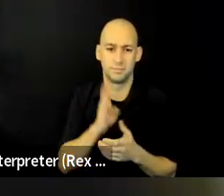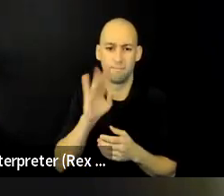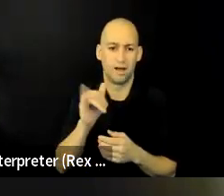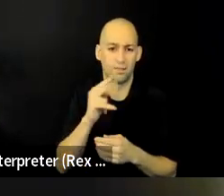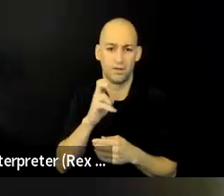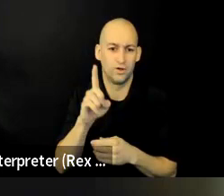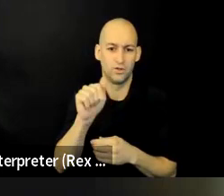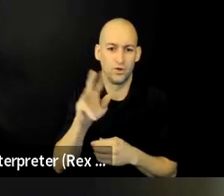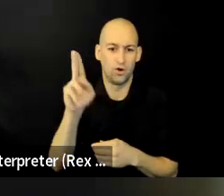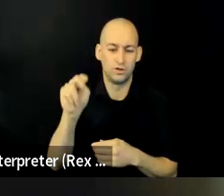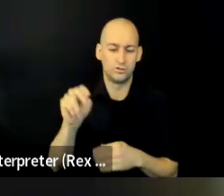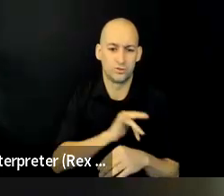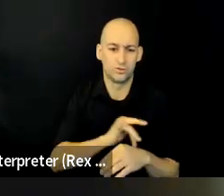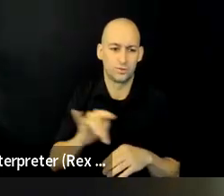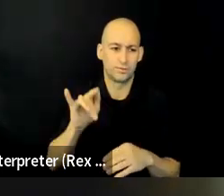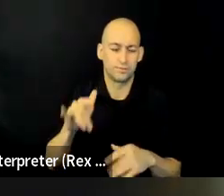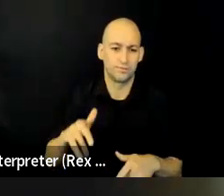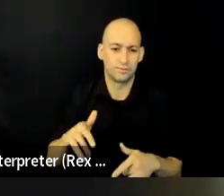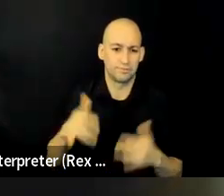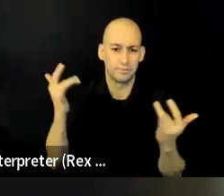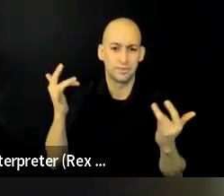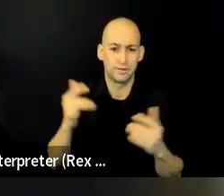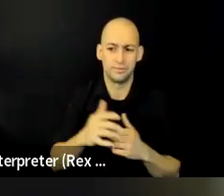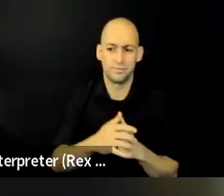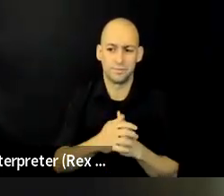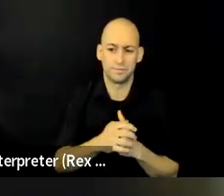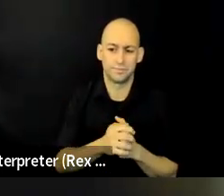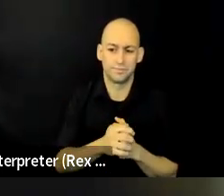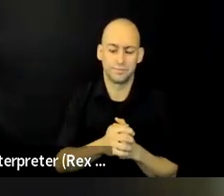by the dawn's holy